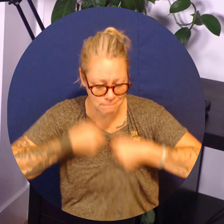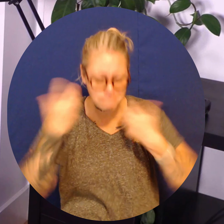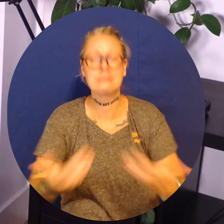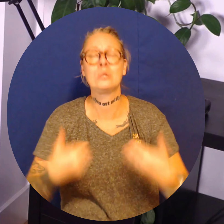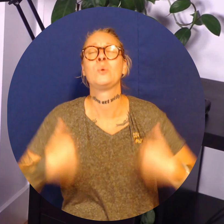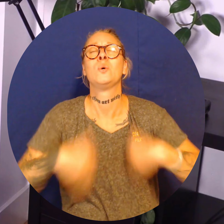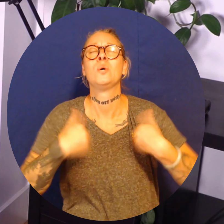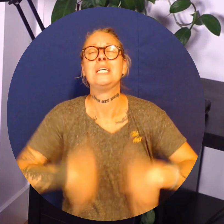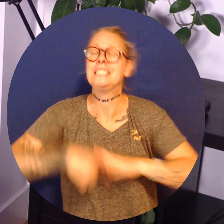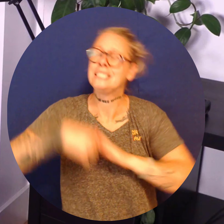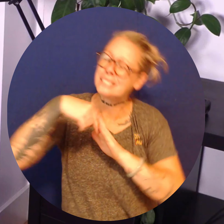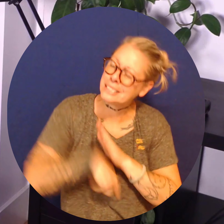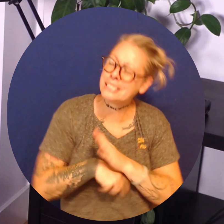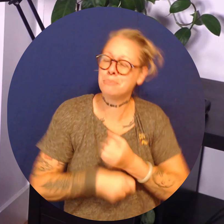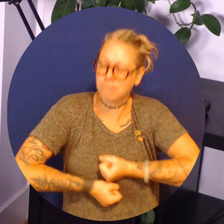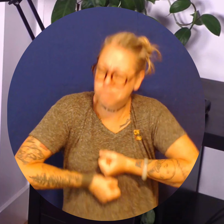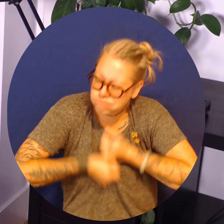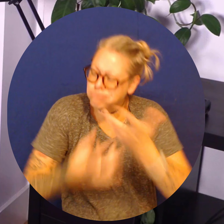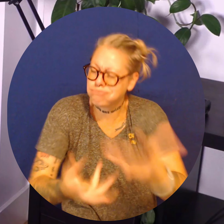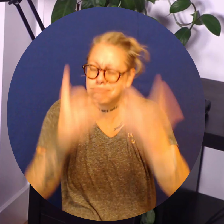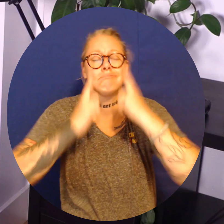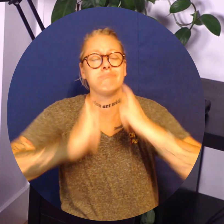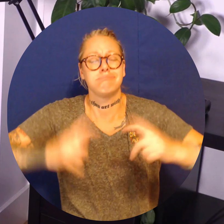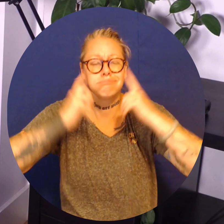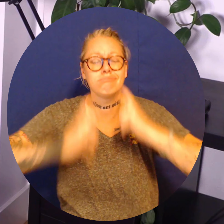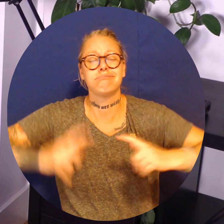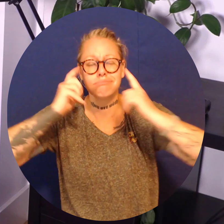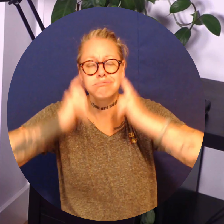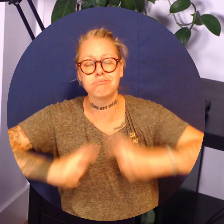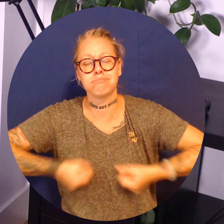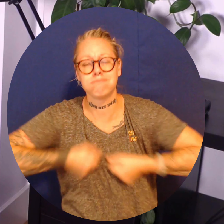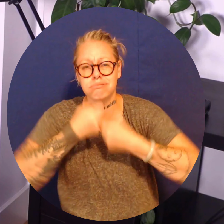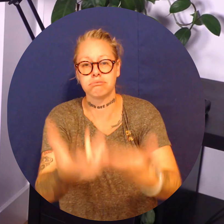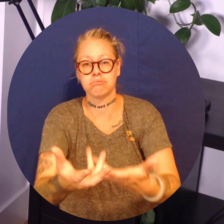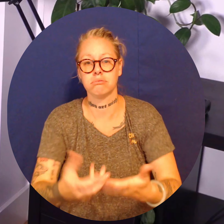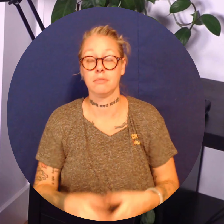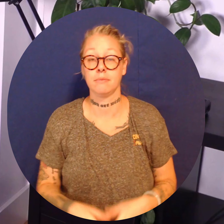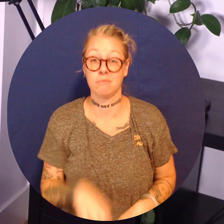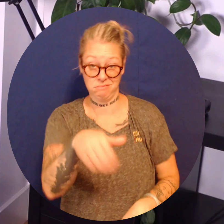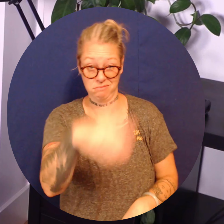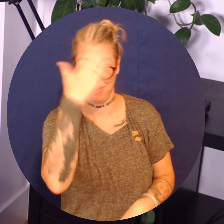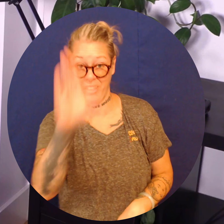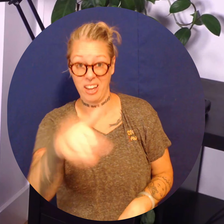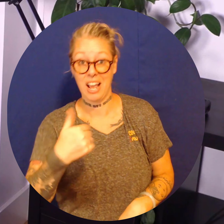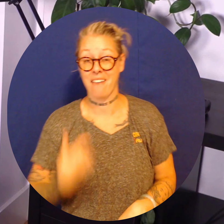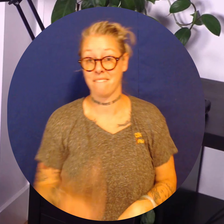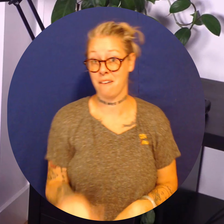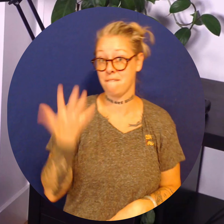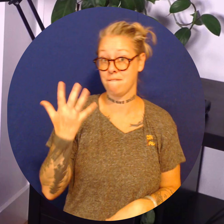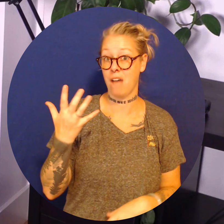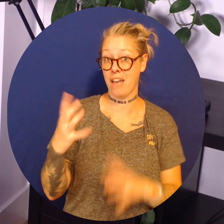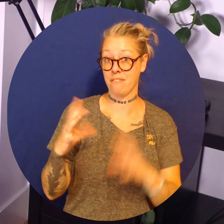going to cry the deepest level of cry that I have. And like, I have 5 planets